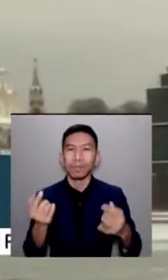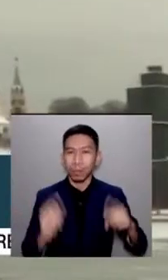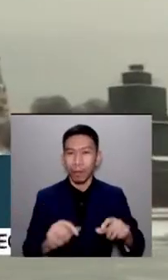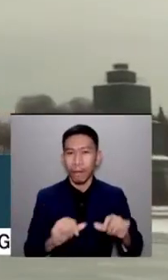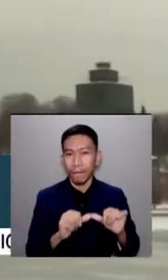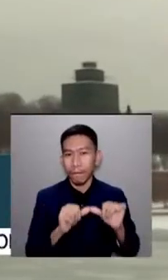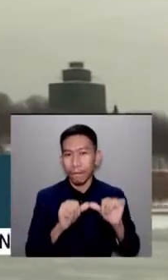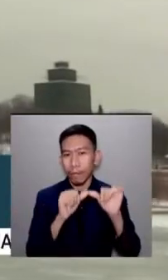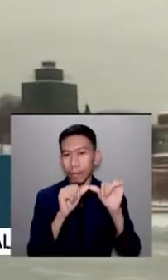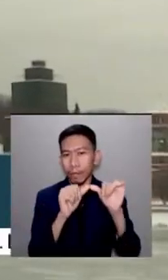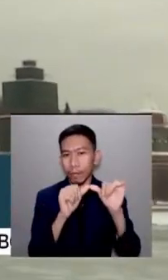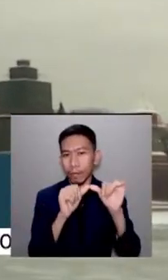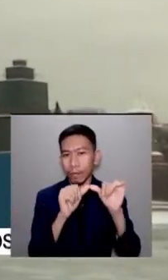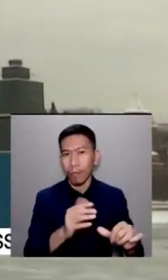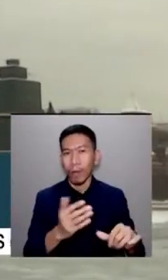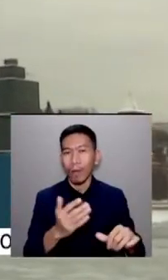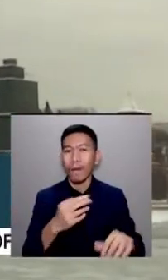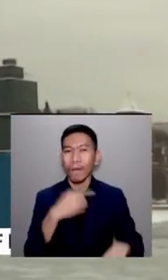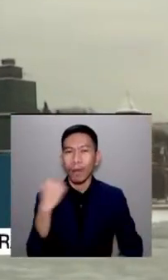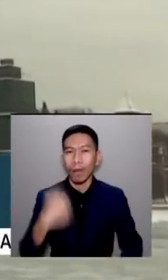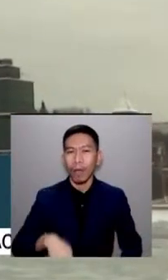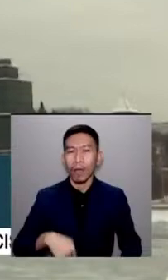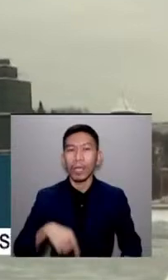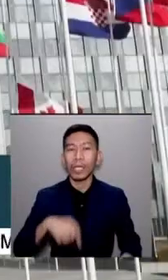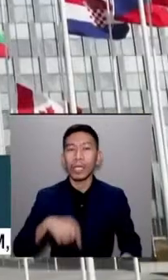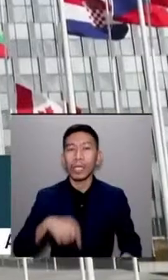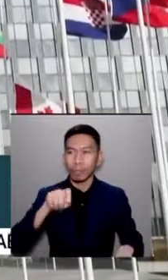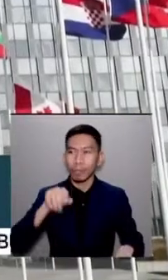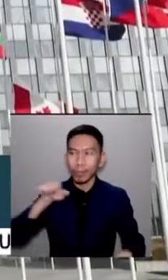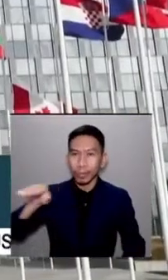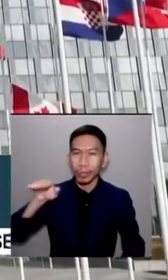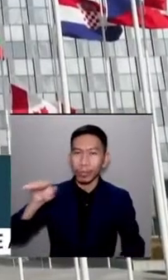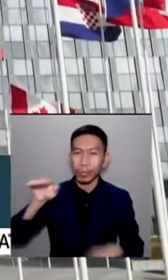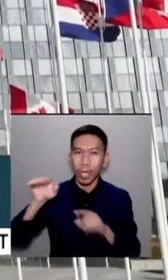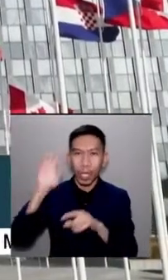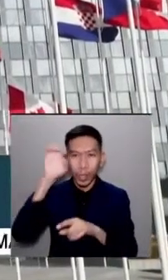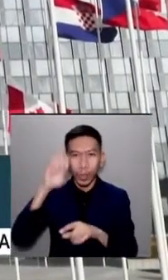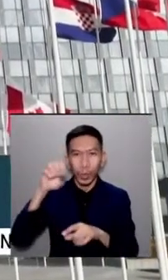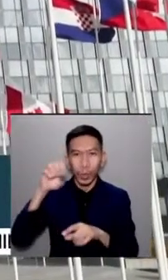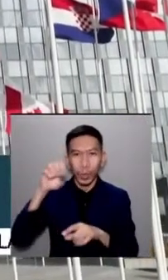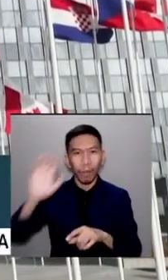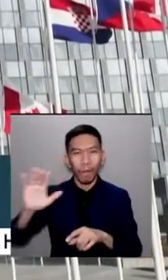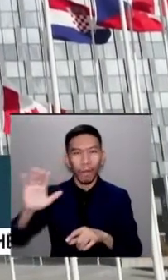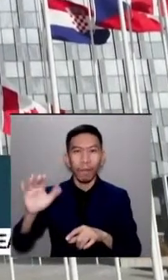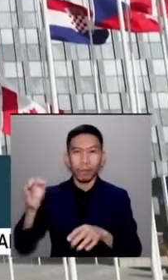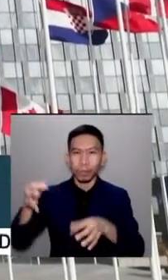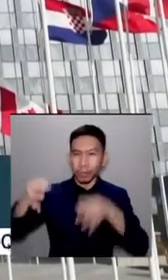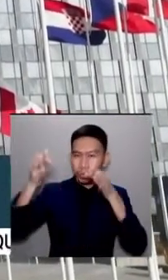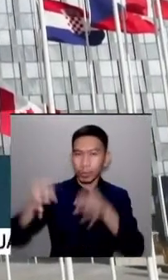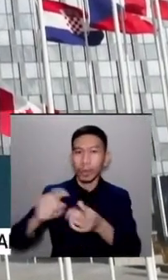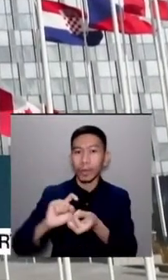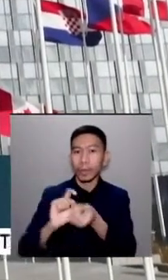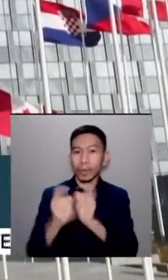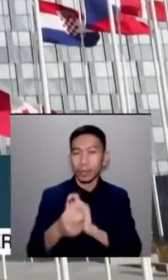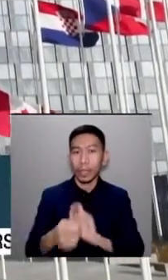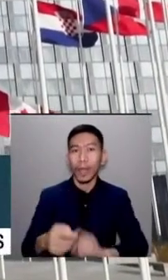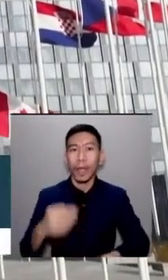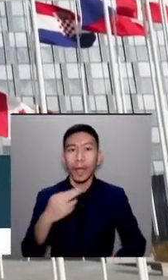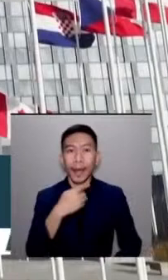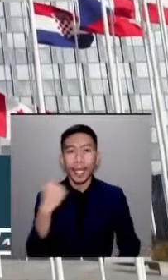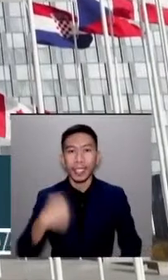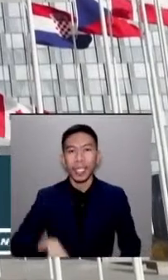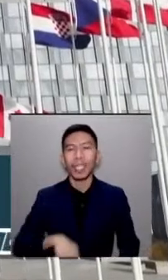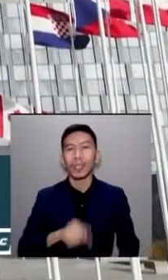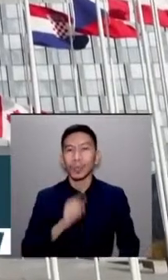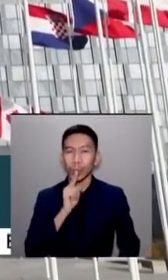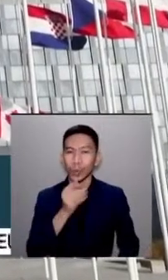its demand that post-Cold War security arrangements in Europe be redrawn. Specifically, Russia is insisting that NATO